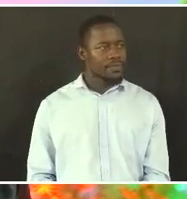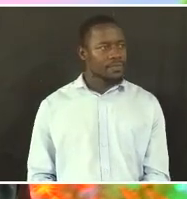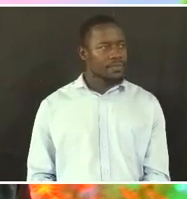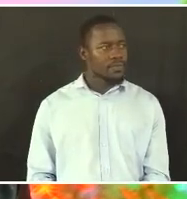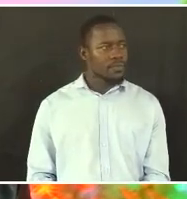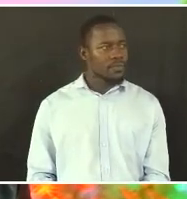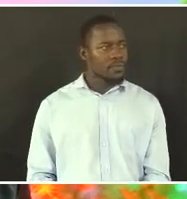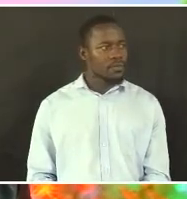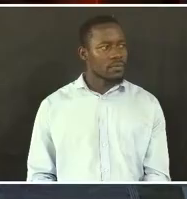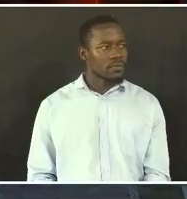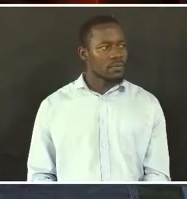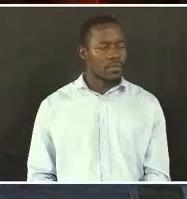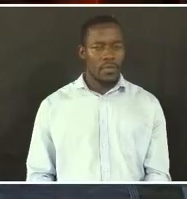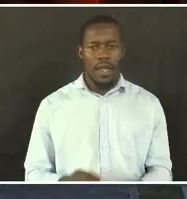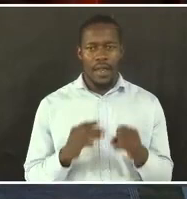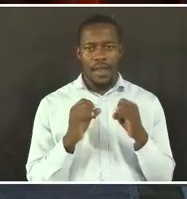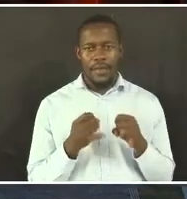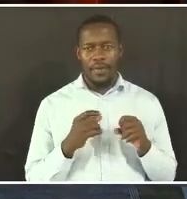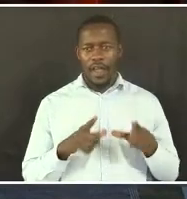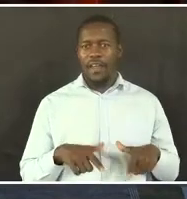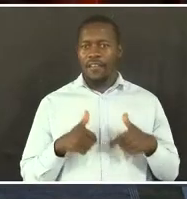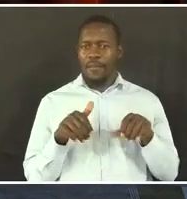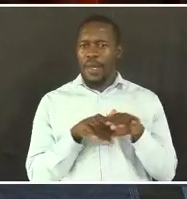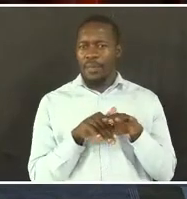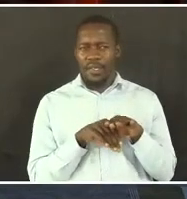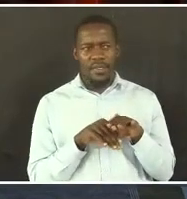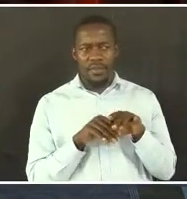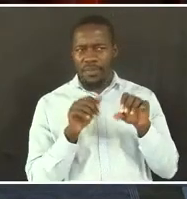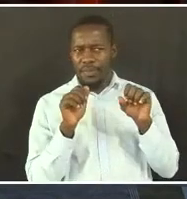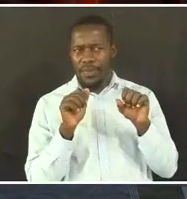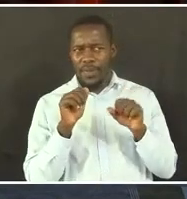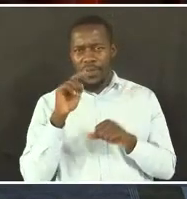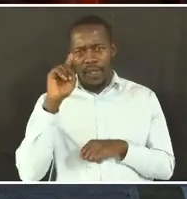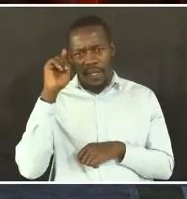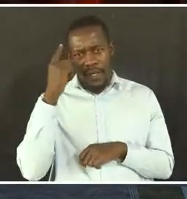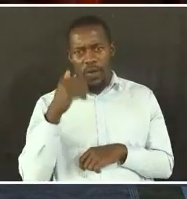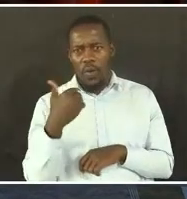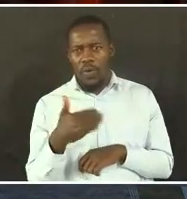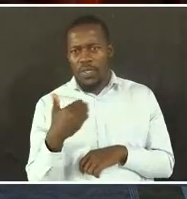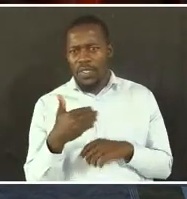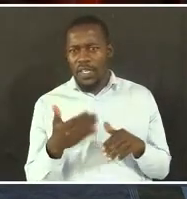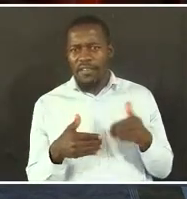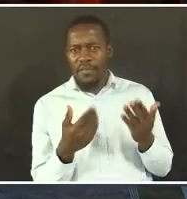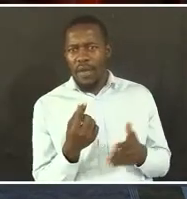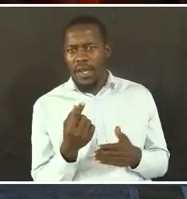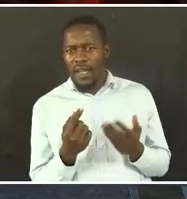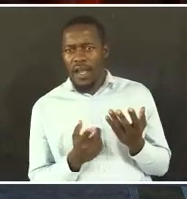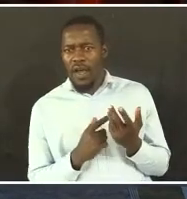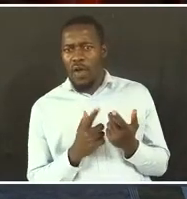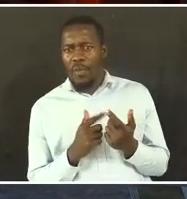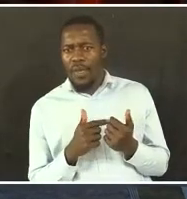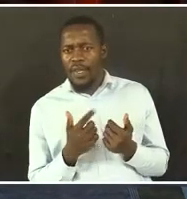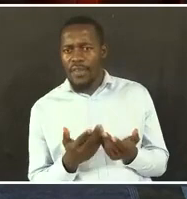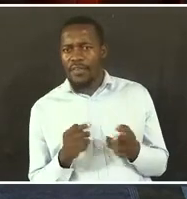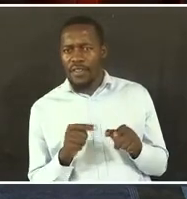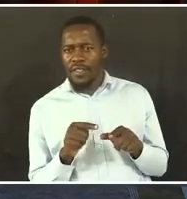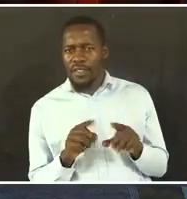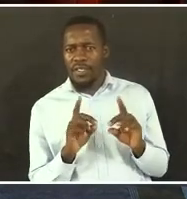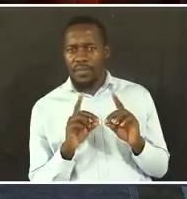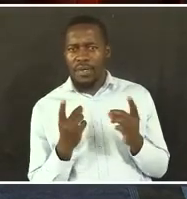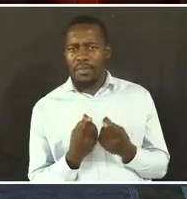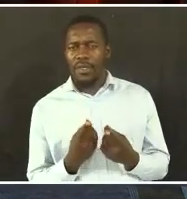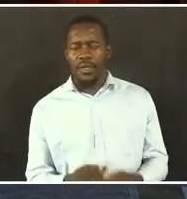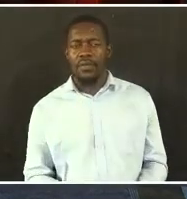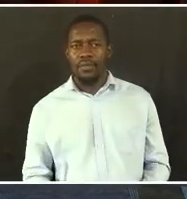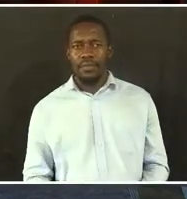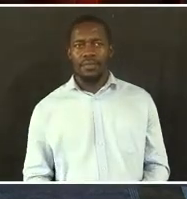As much as I know, I have an elder who is deeply in the middle of this chaplaincy ministry. I